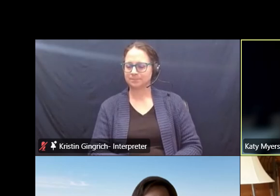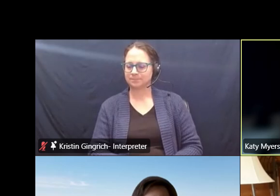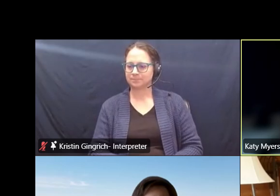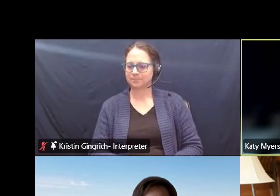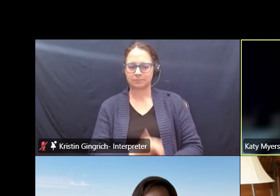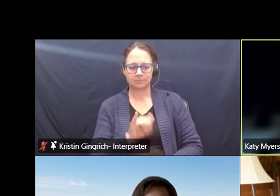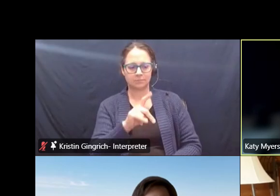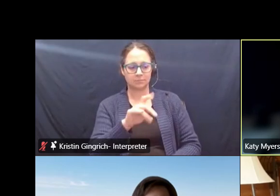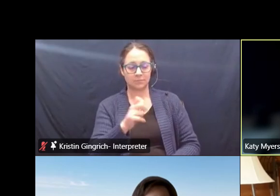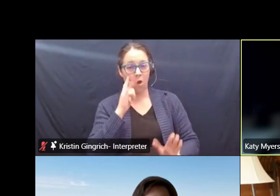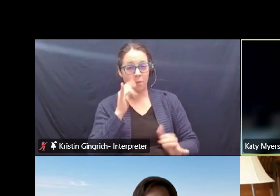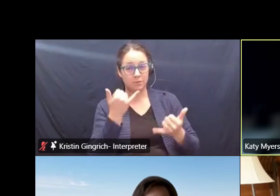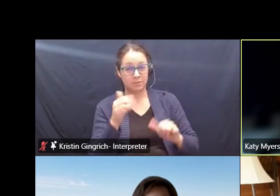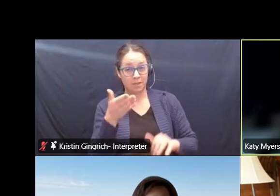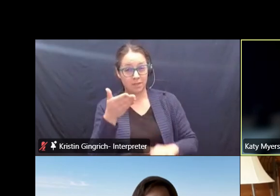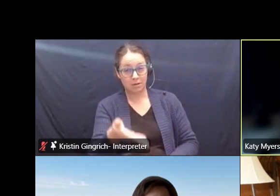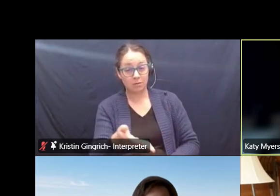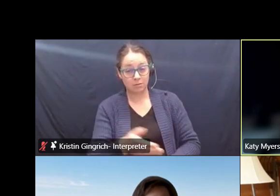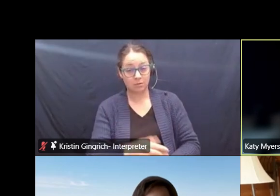Jackie, hopefully you're still there.